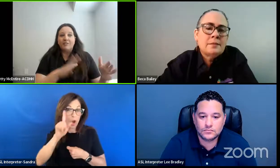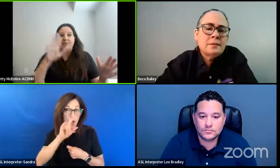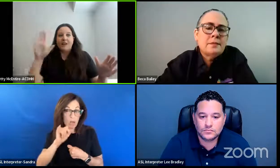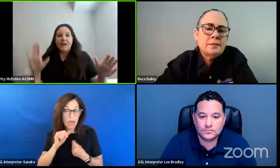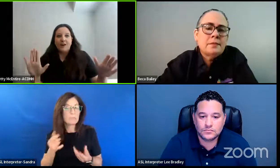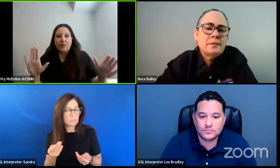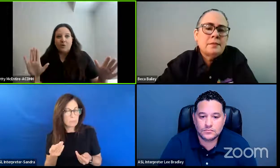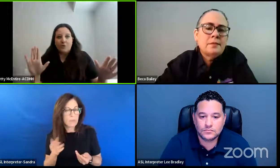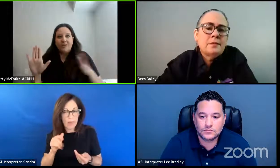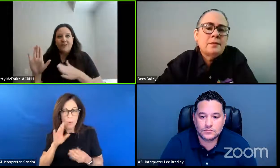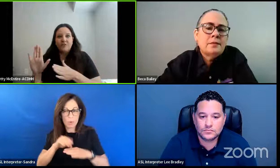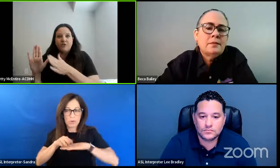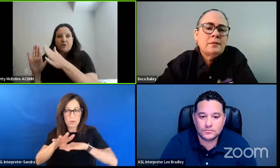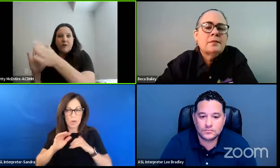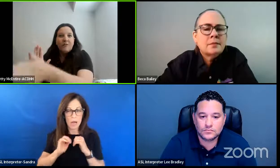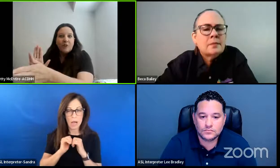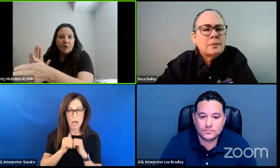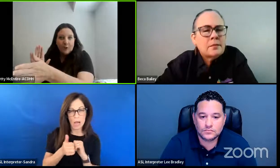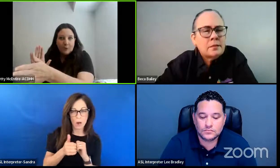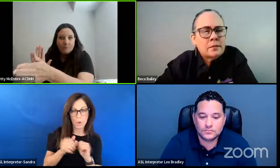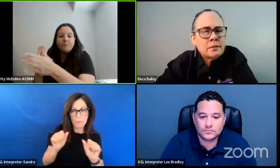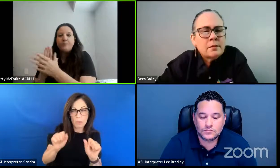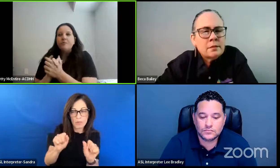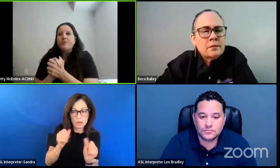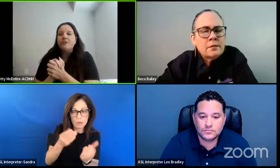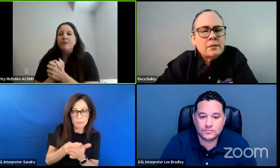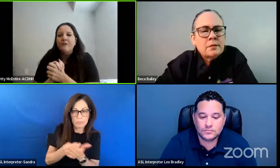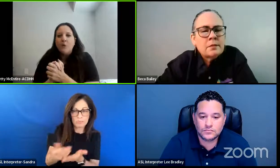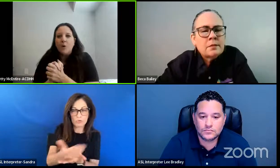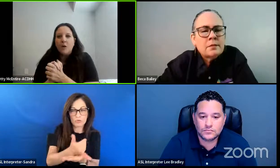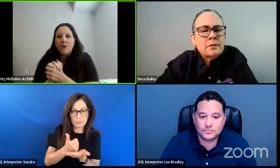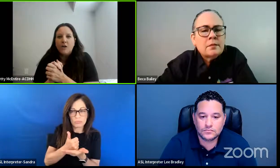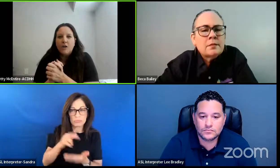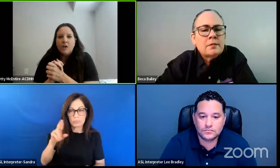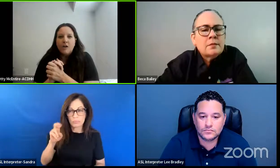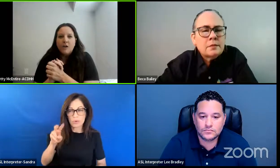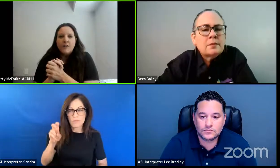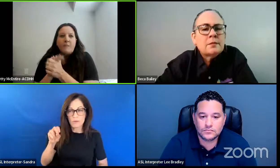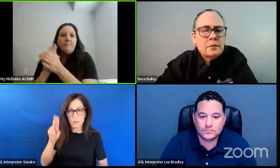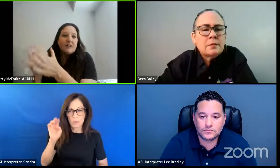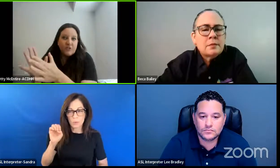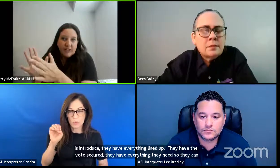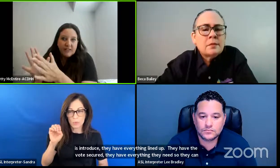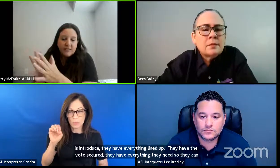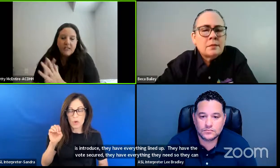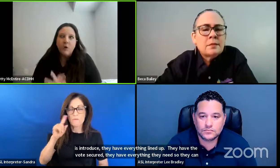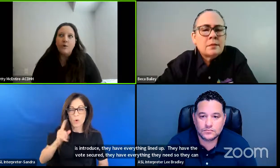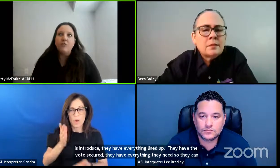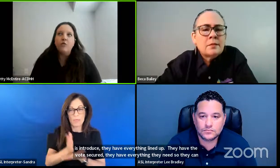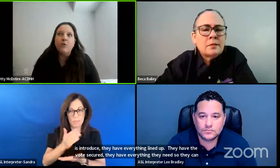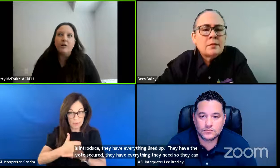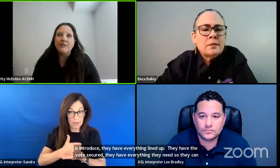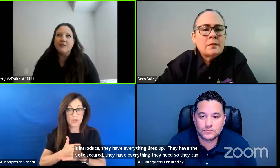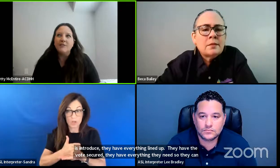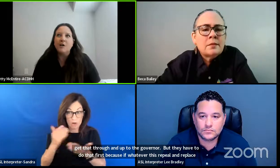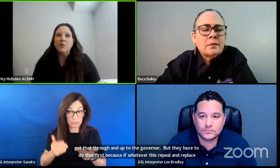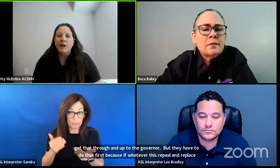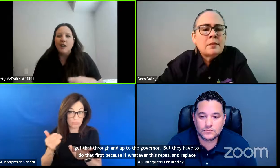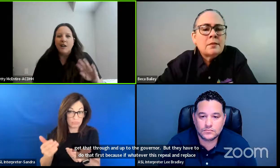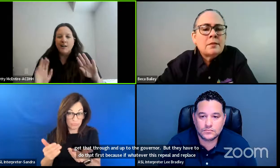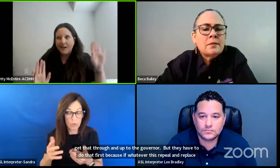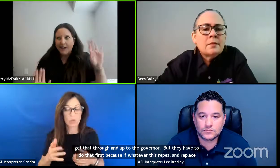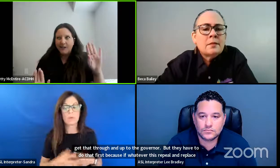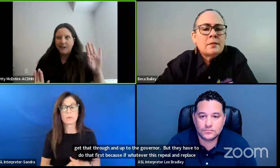impact on how potential revenue for the budget going forward.